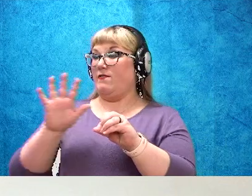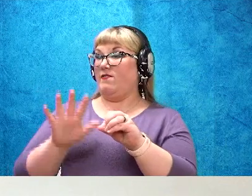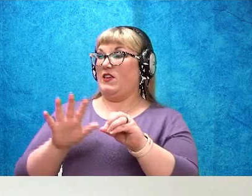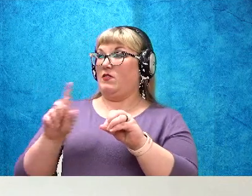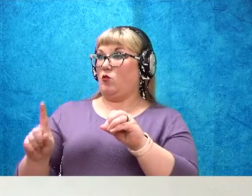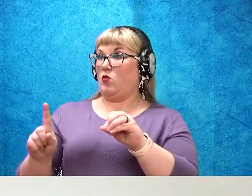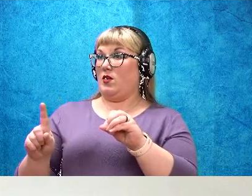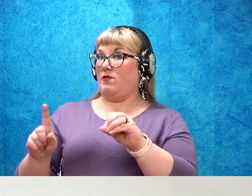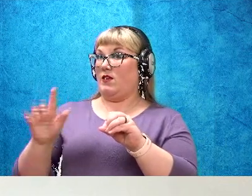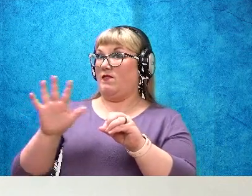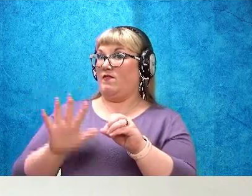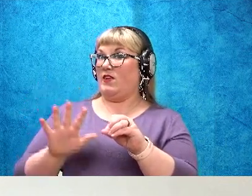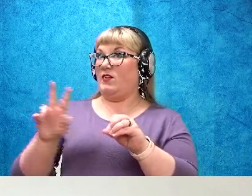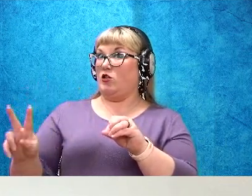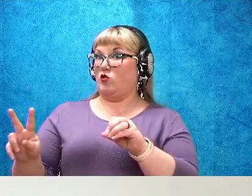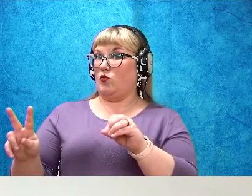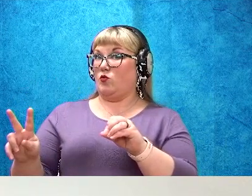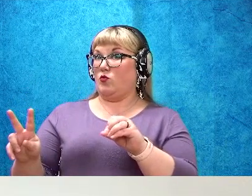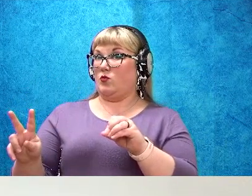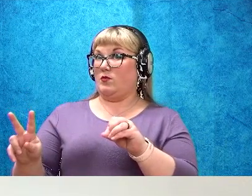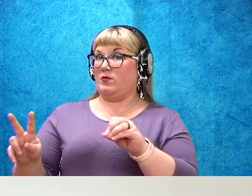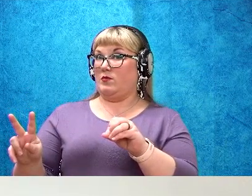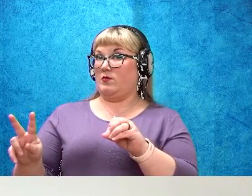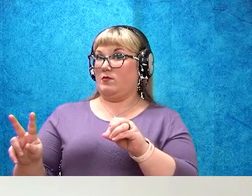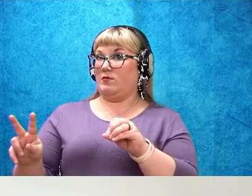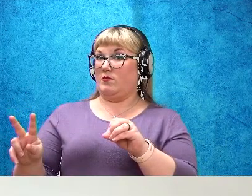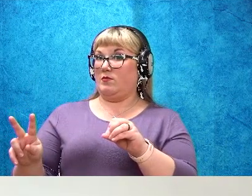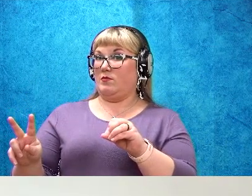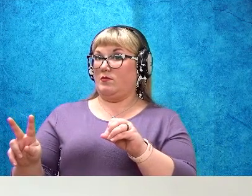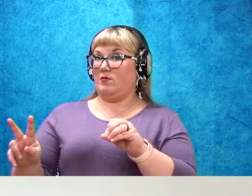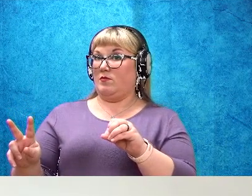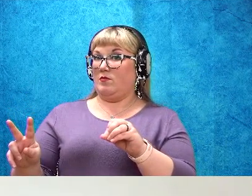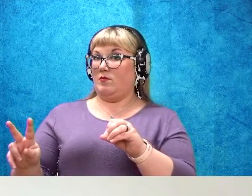51, 52.